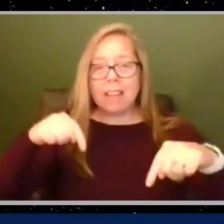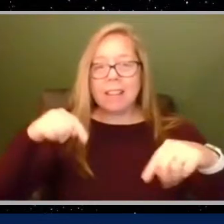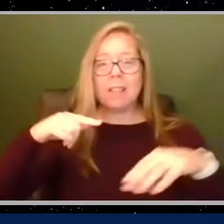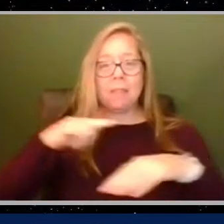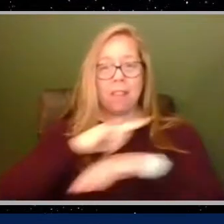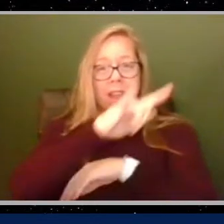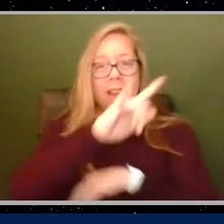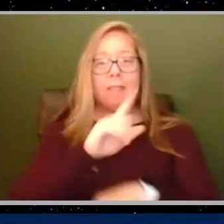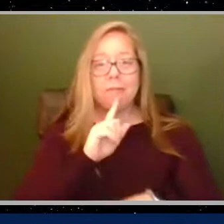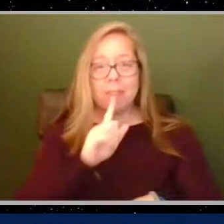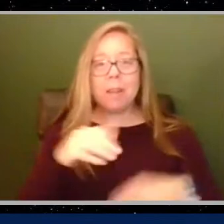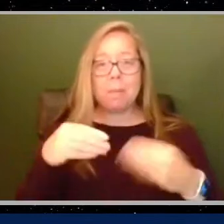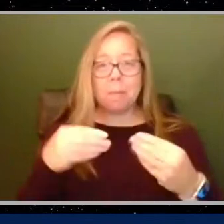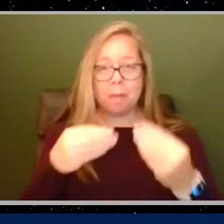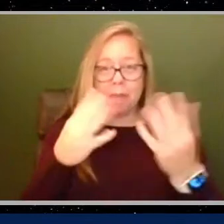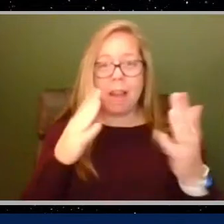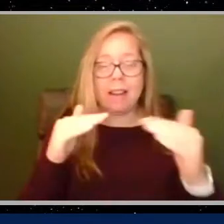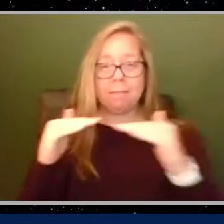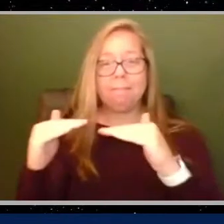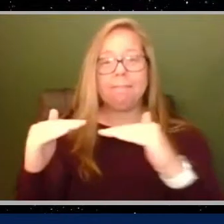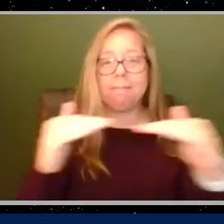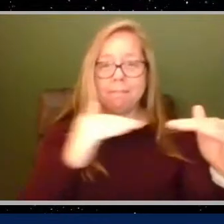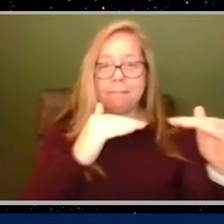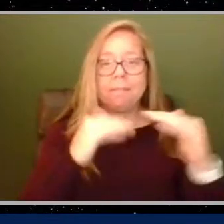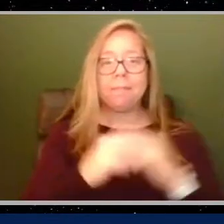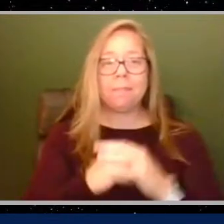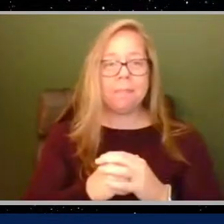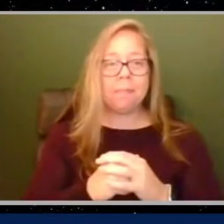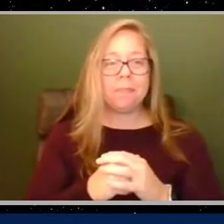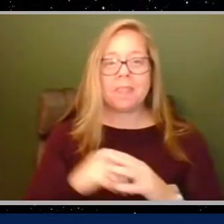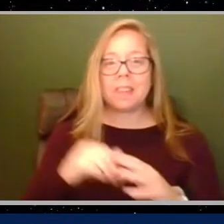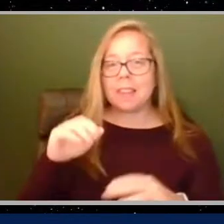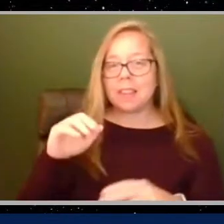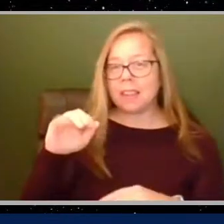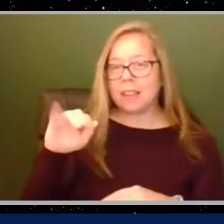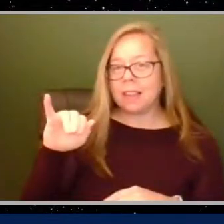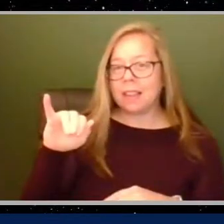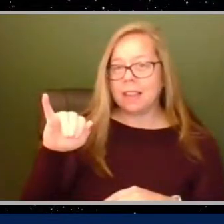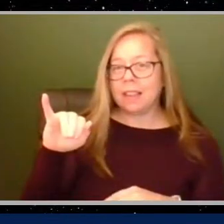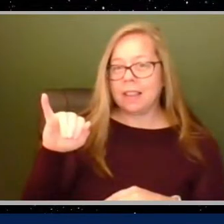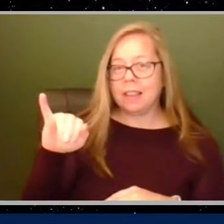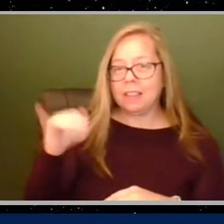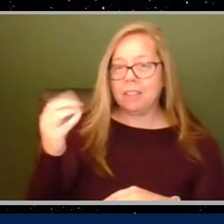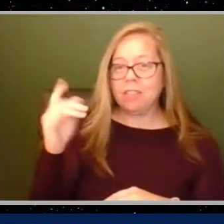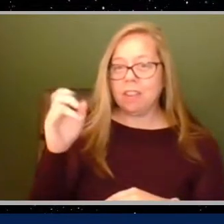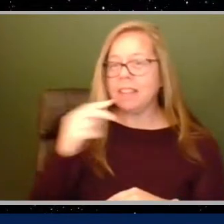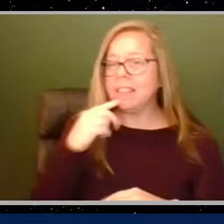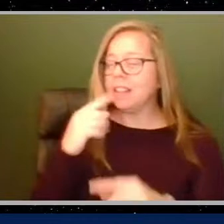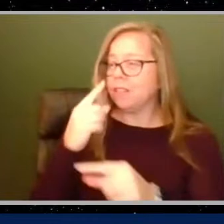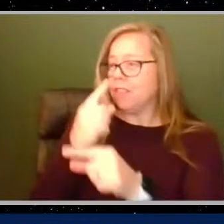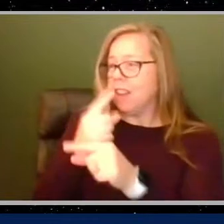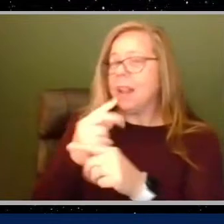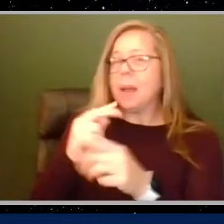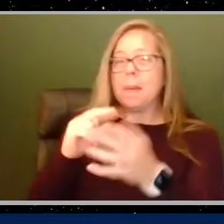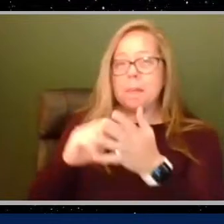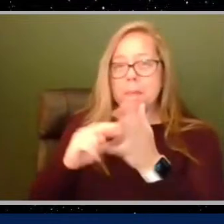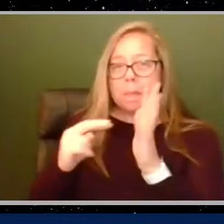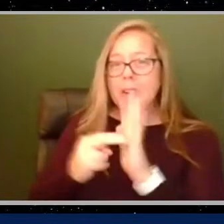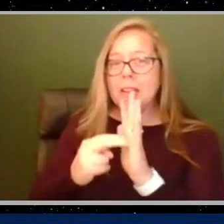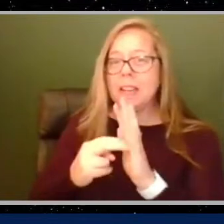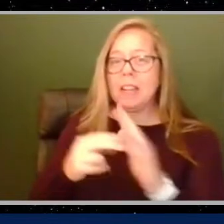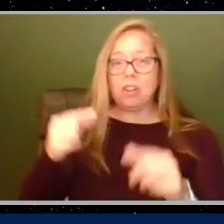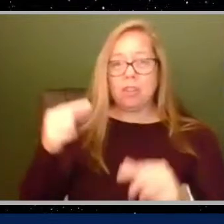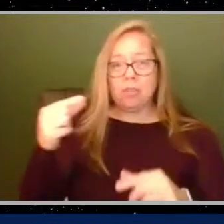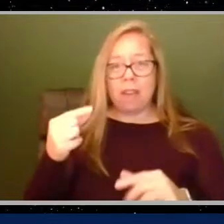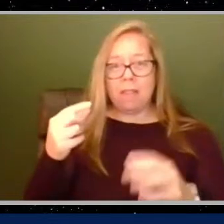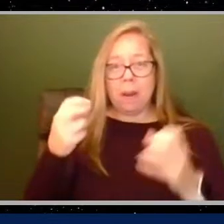Yeah, like gravity is sort of holding you down or limiting ability to move or motion. When you sort of take that away and you can